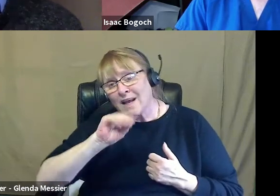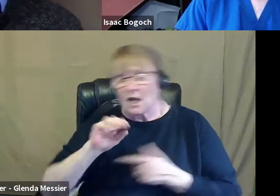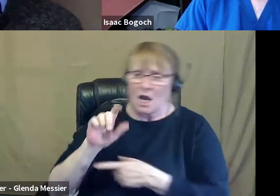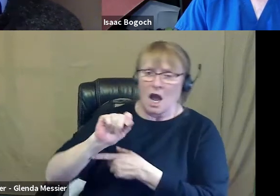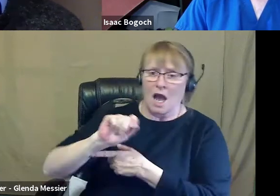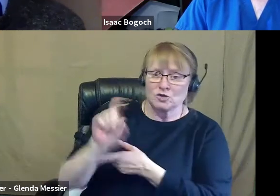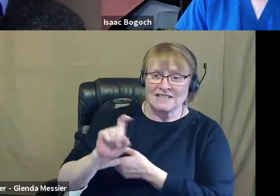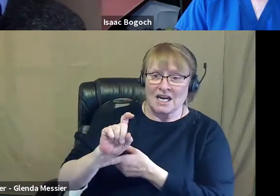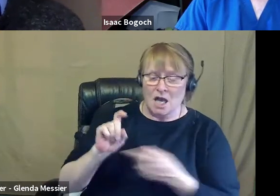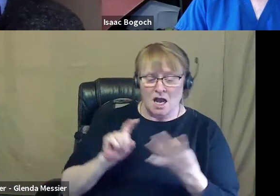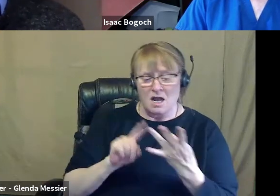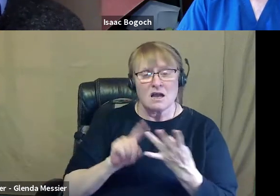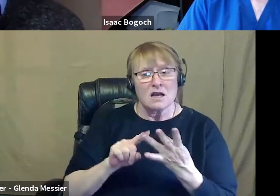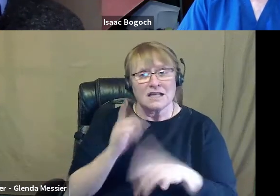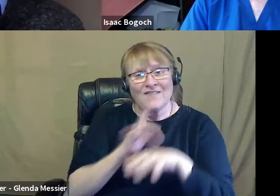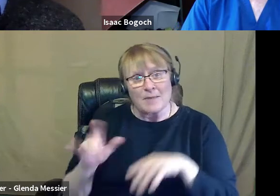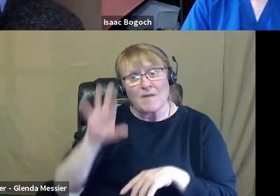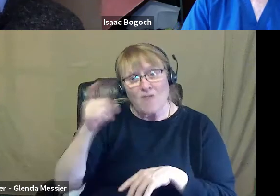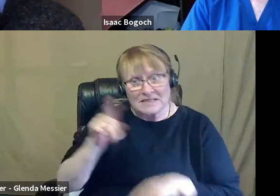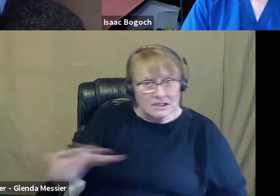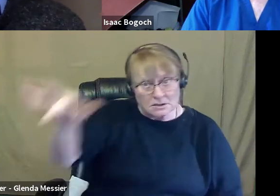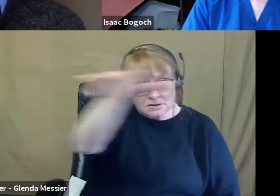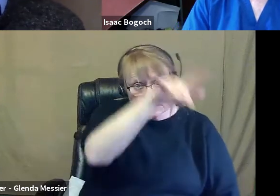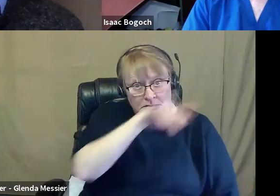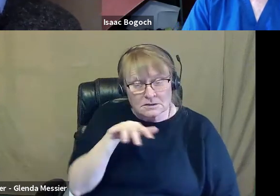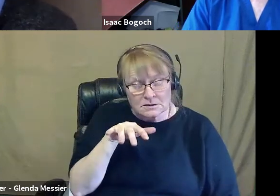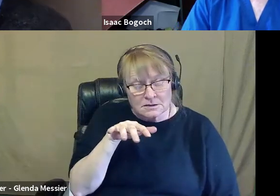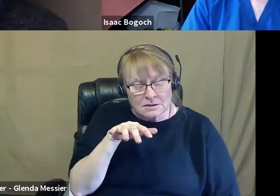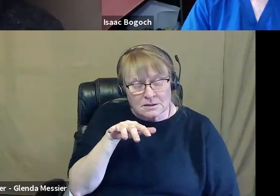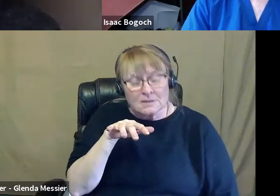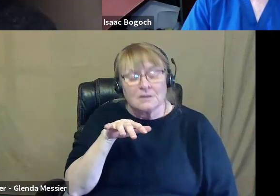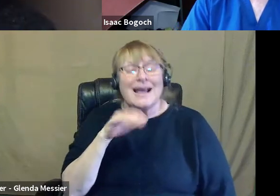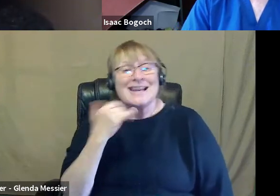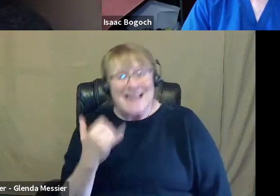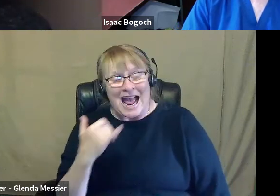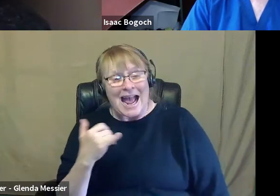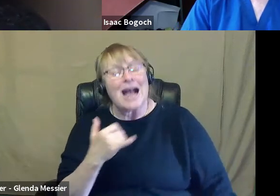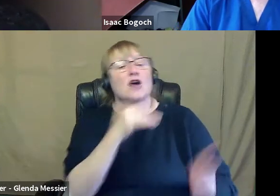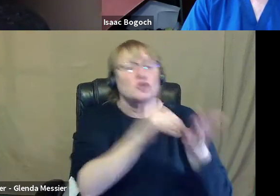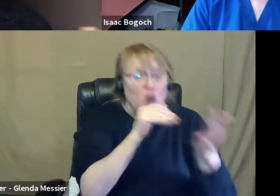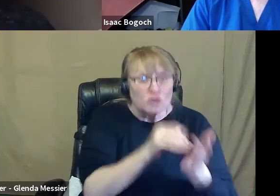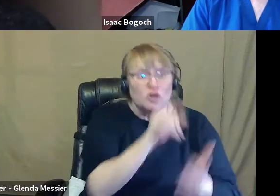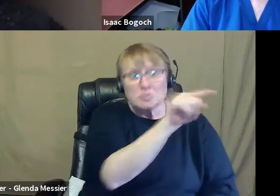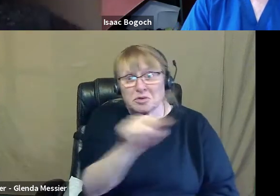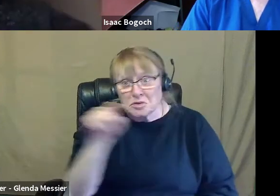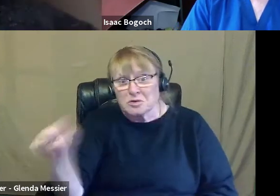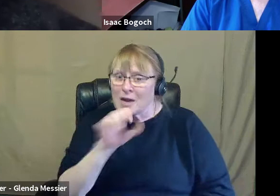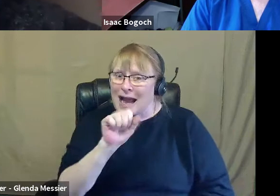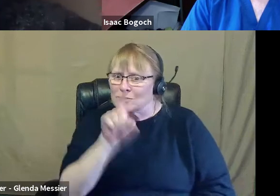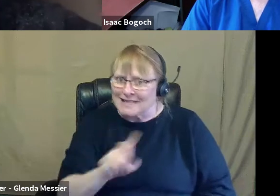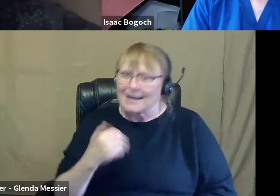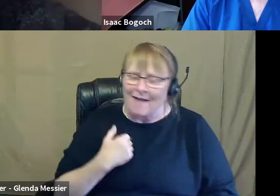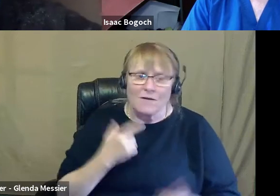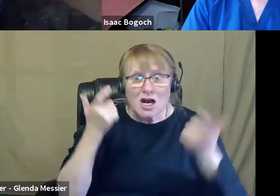vaccine is available in pharmacies across Ontario, and it's also circulating now in primary care offices in a small way,